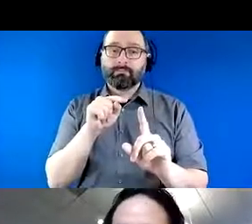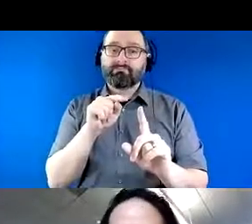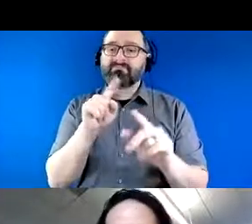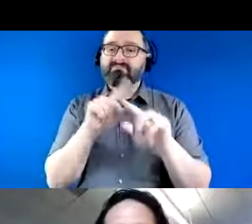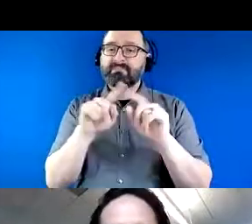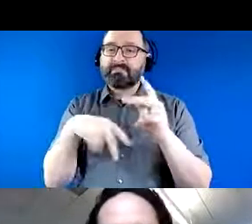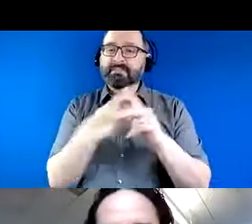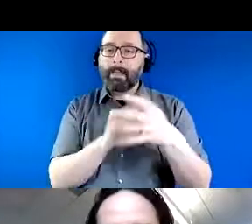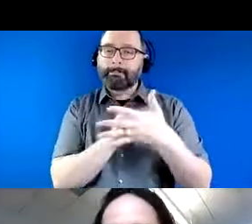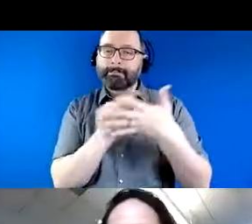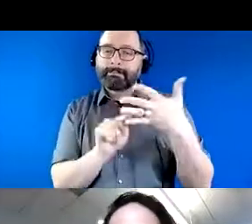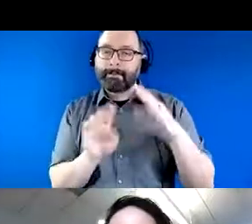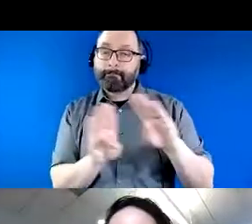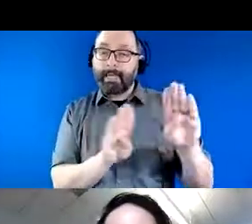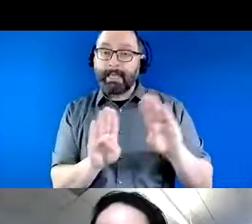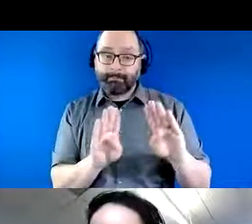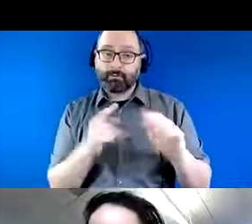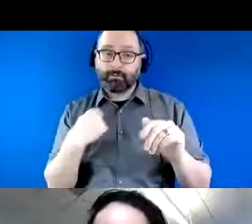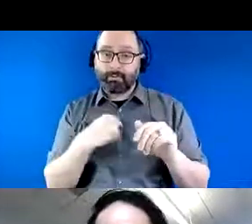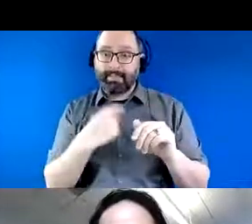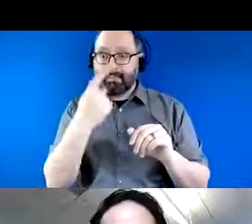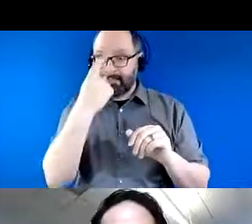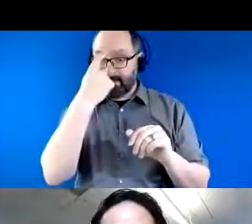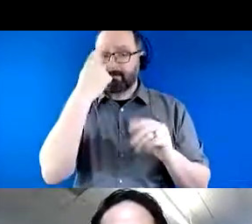of behaviors that we think about when we